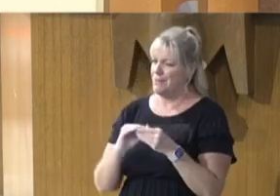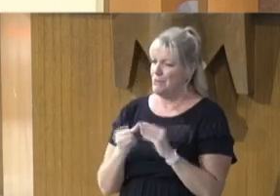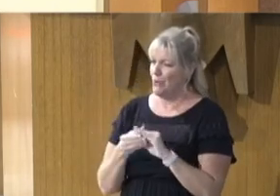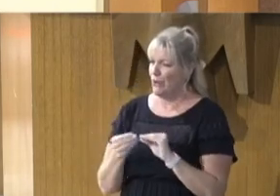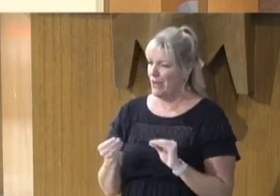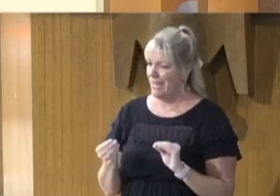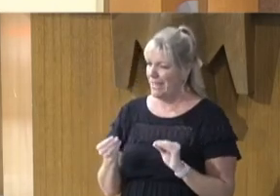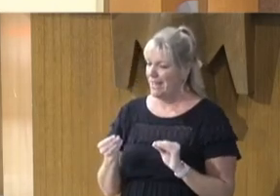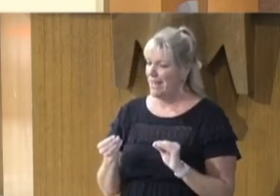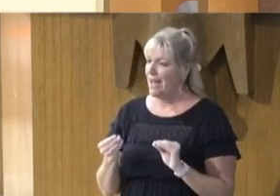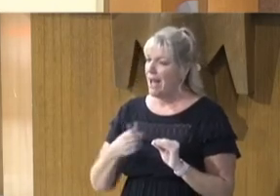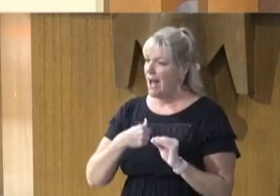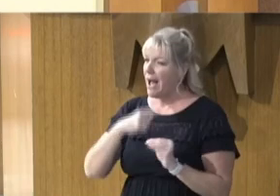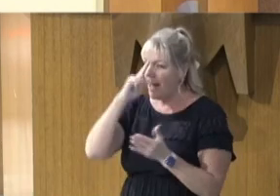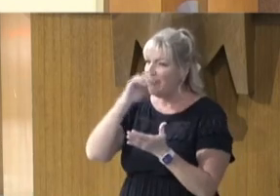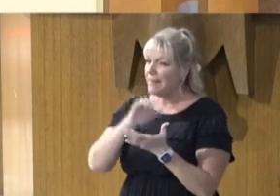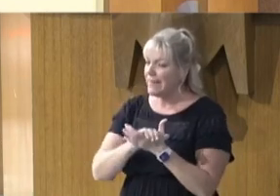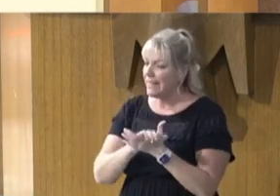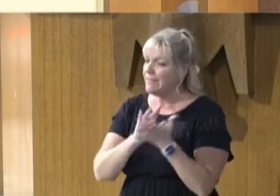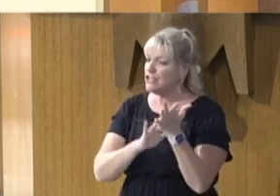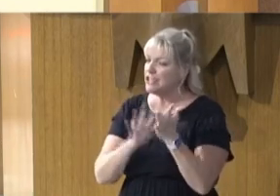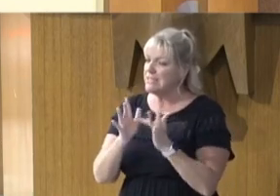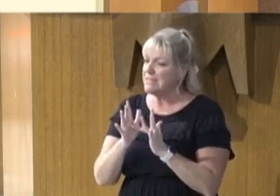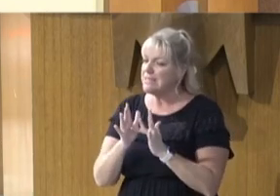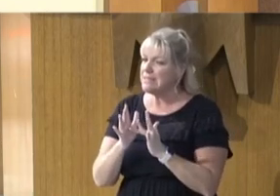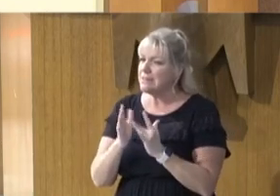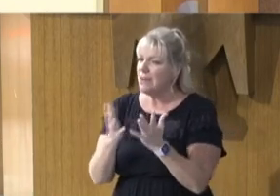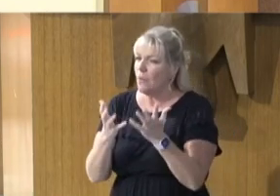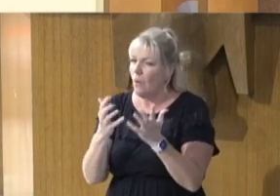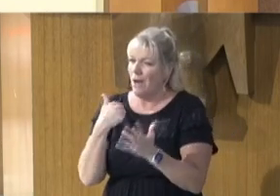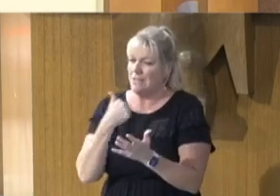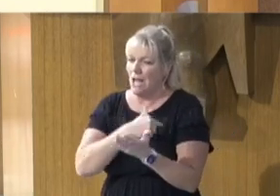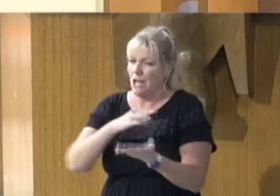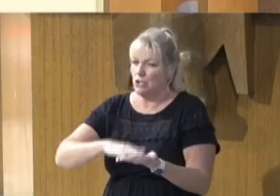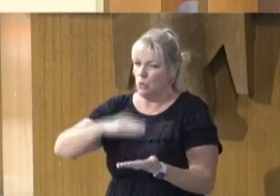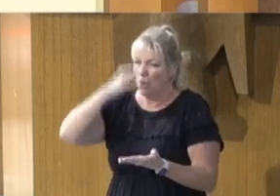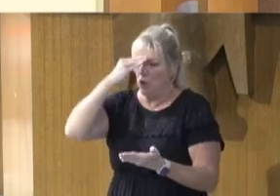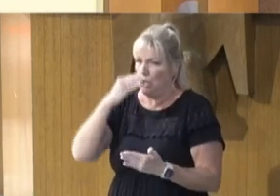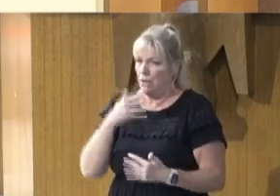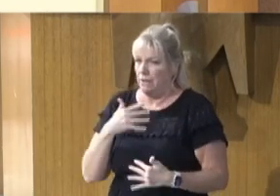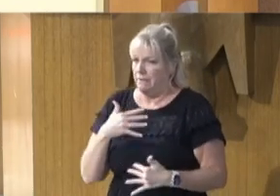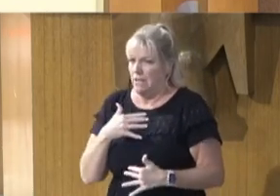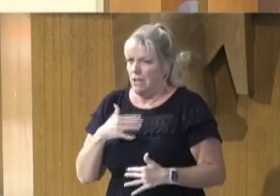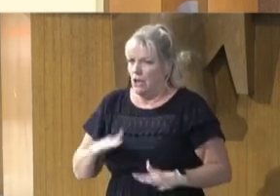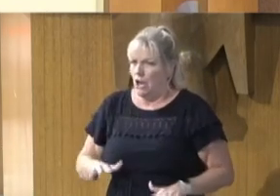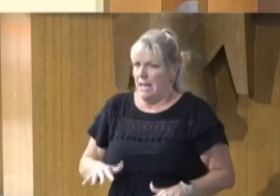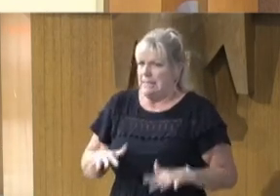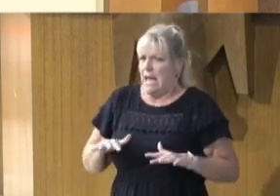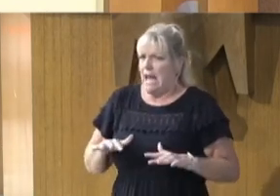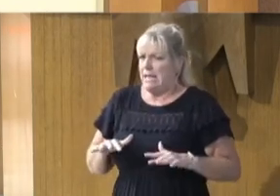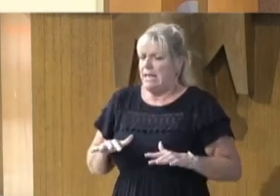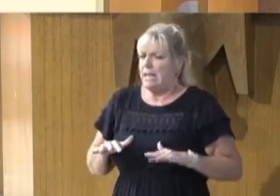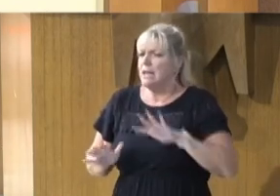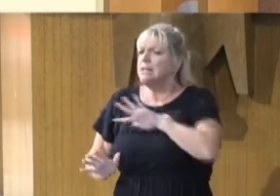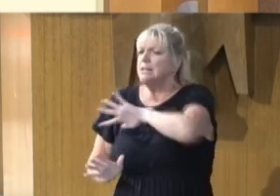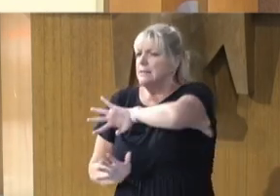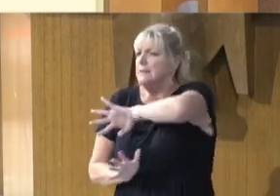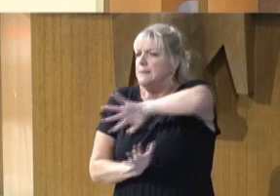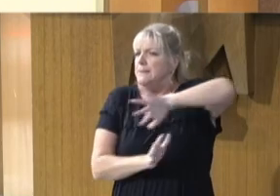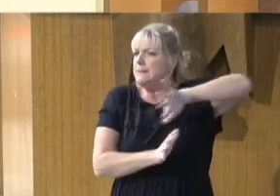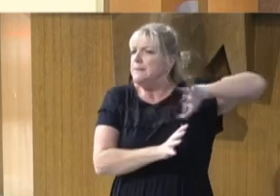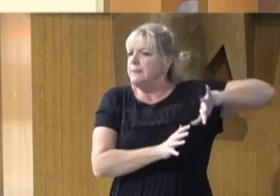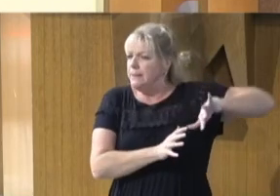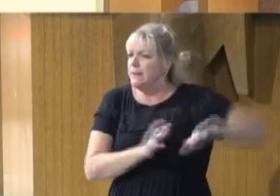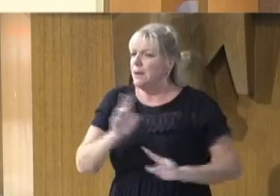I believe he's teaching us to overcome our fears and anxieties regarding those who are different from us in order to